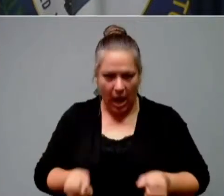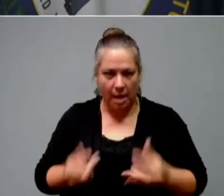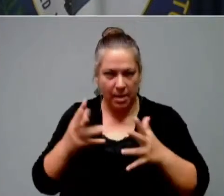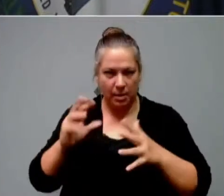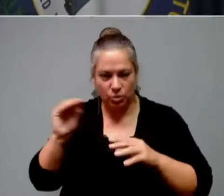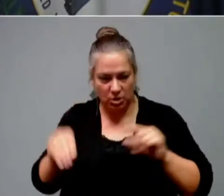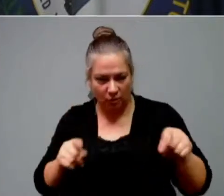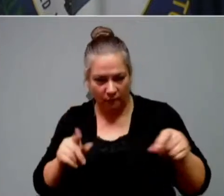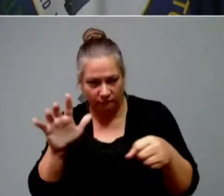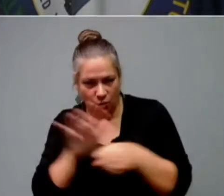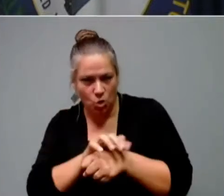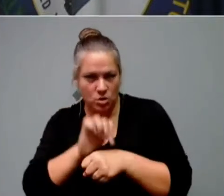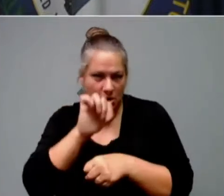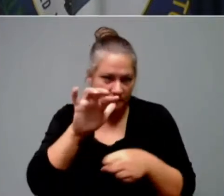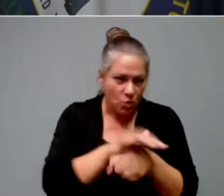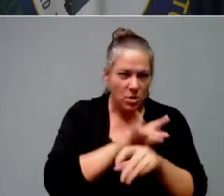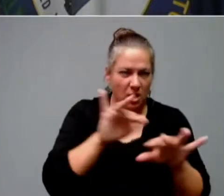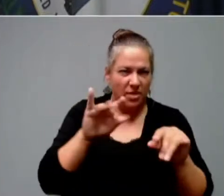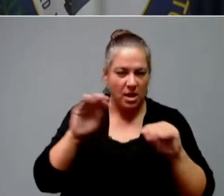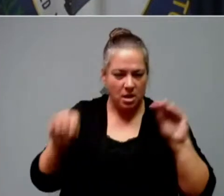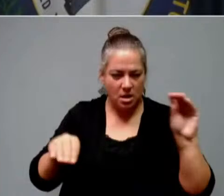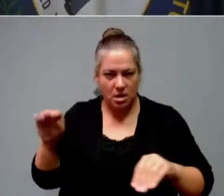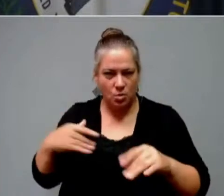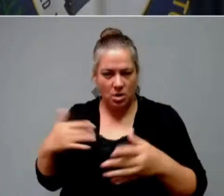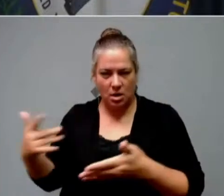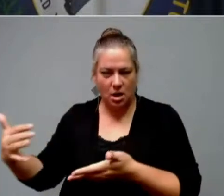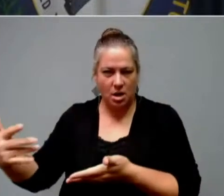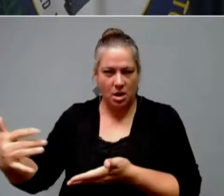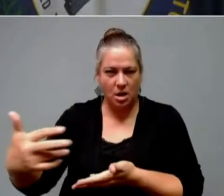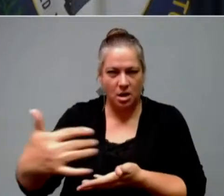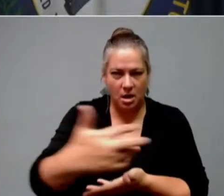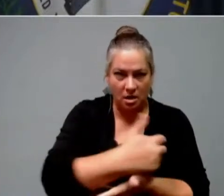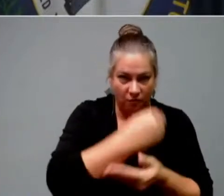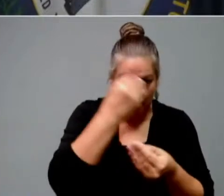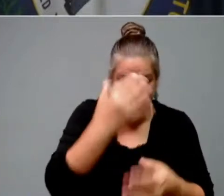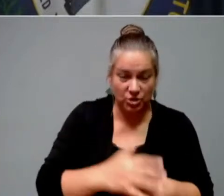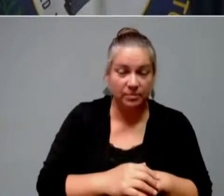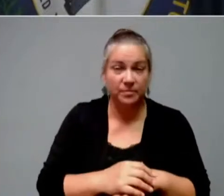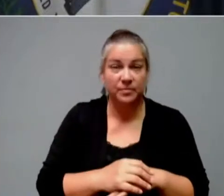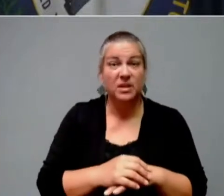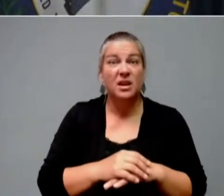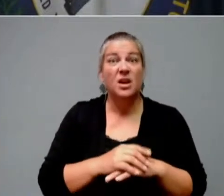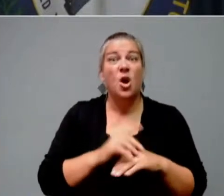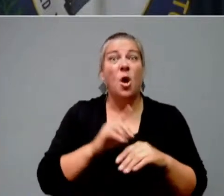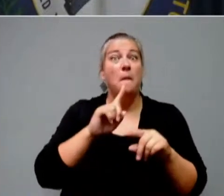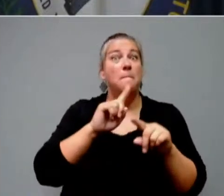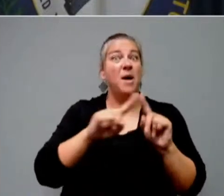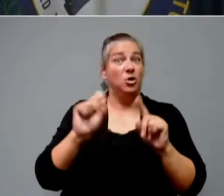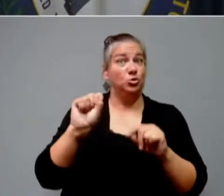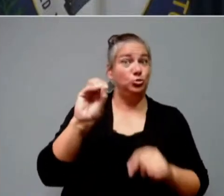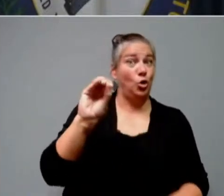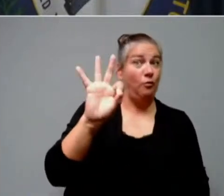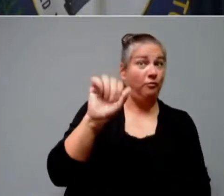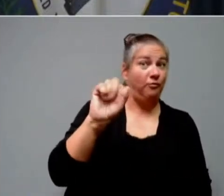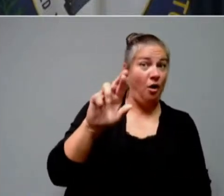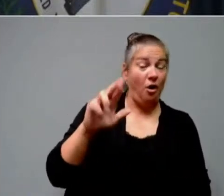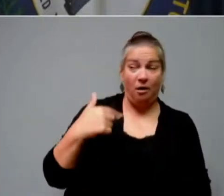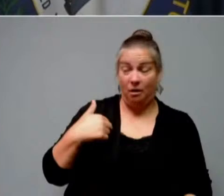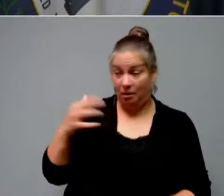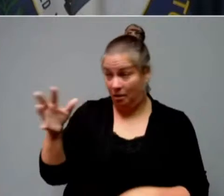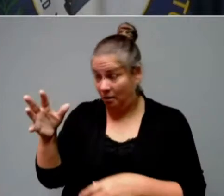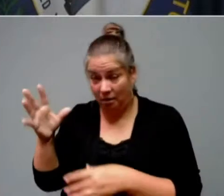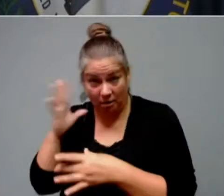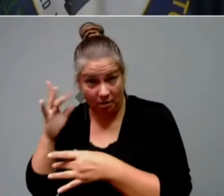reports directly from these facilities are very concerning. I think that everybody